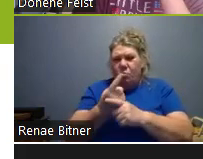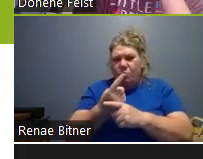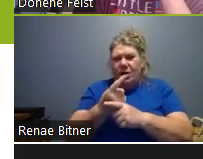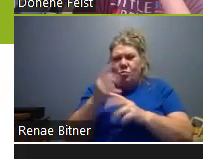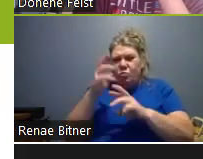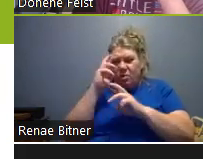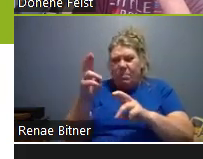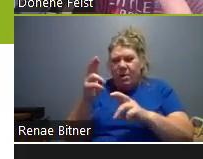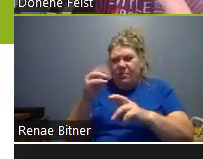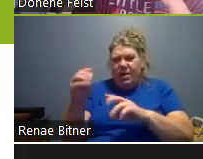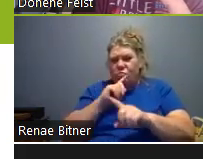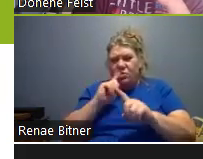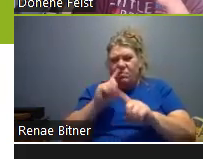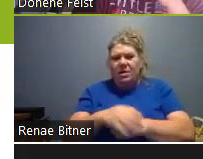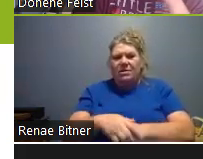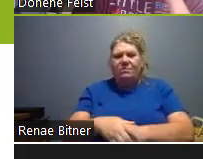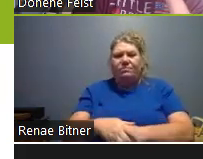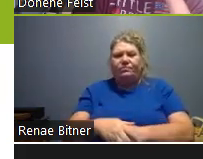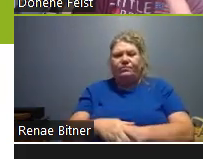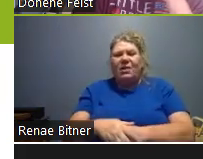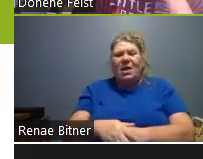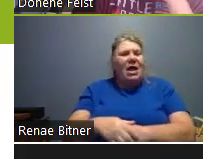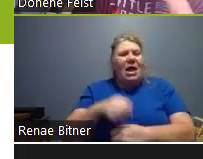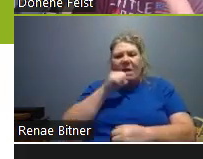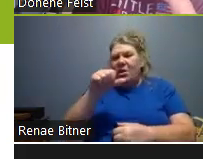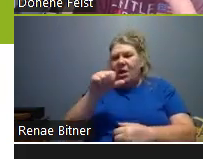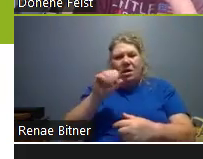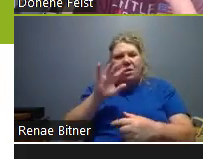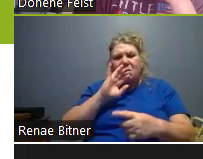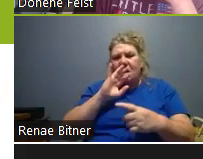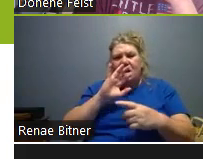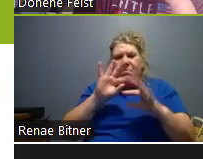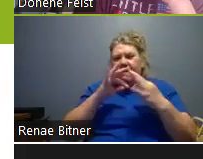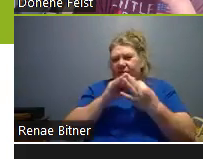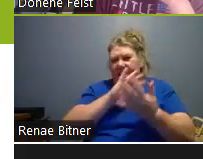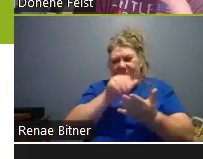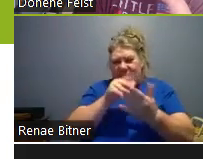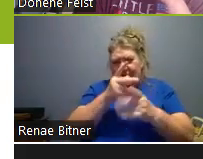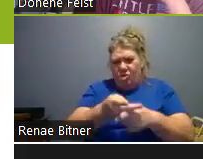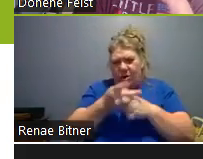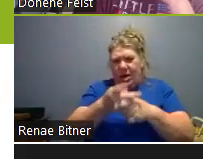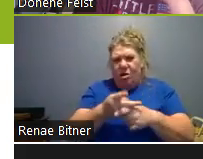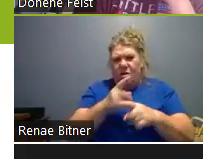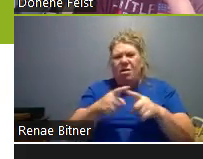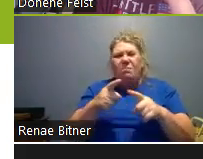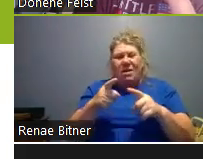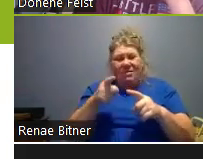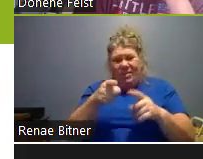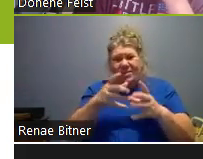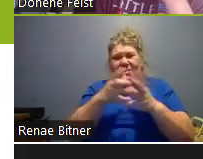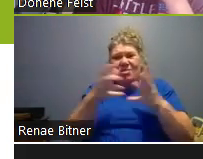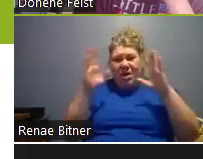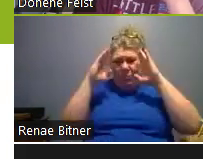and responsive. I'm not going to go a lot into family-centered care, but it is a lot that we focus on as